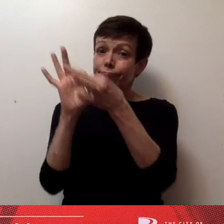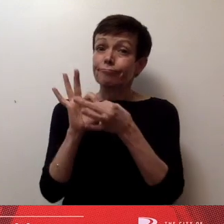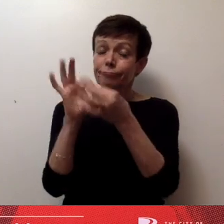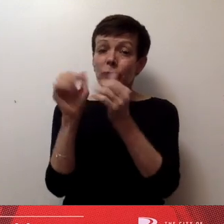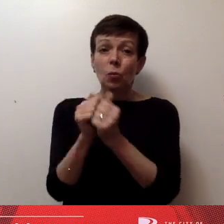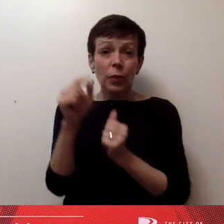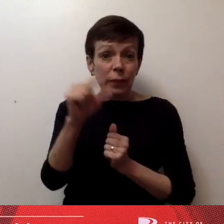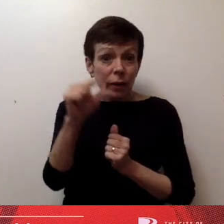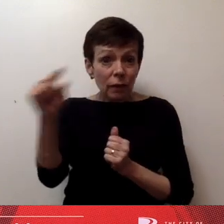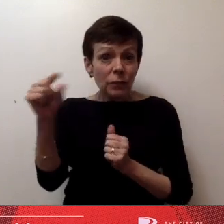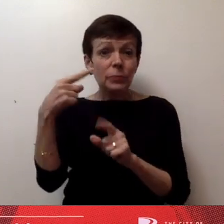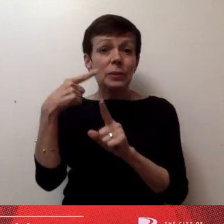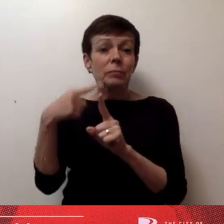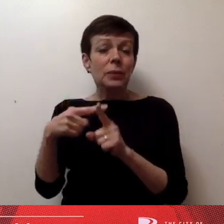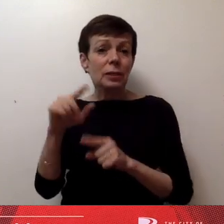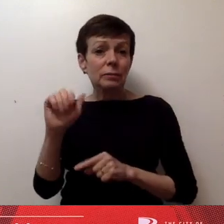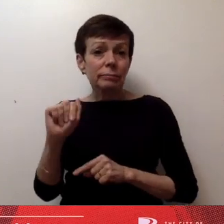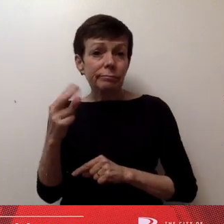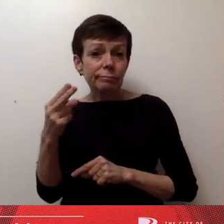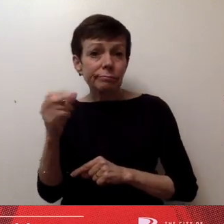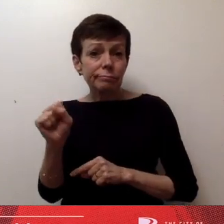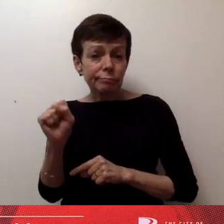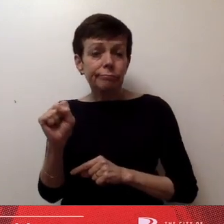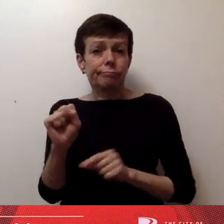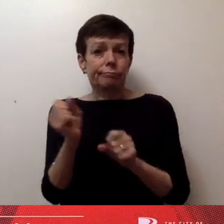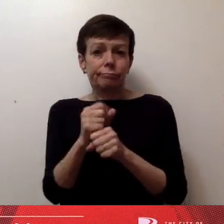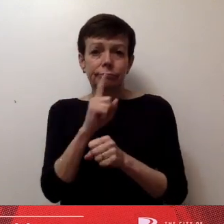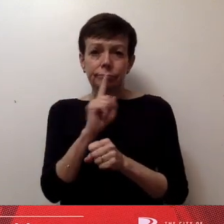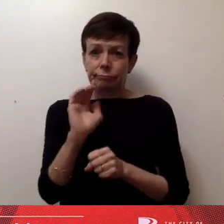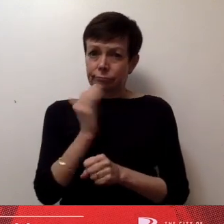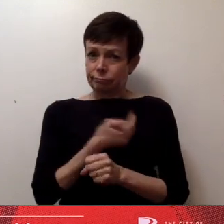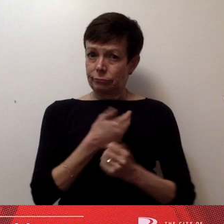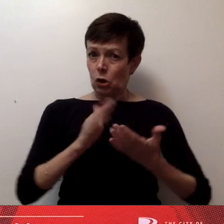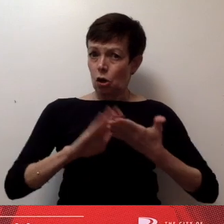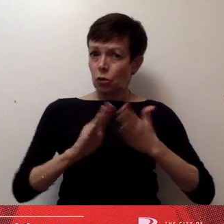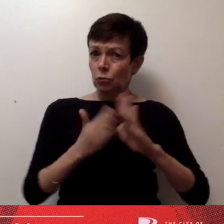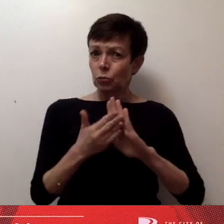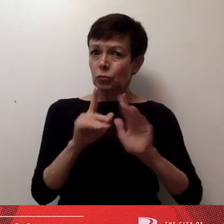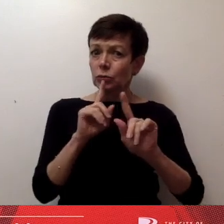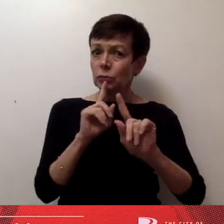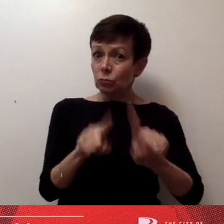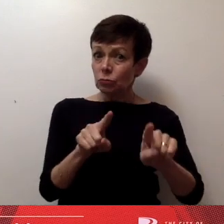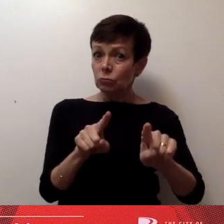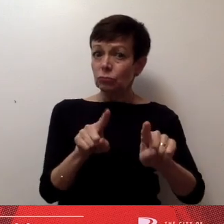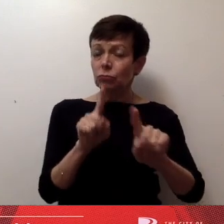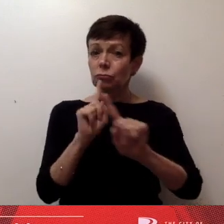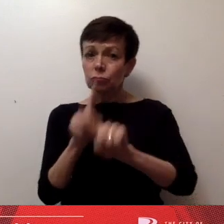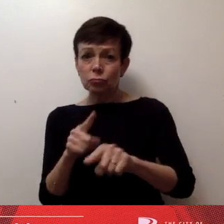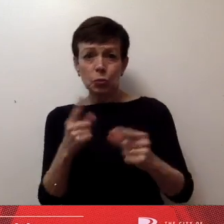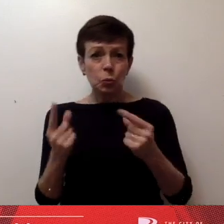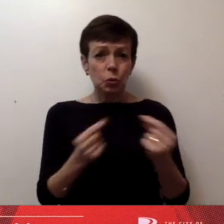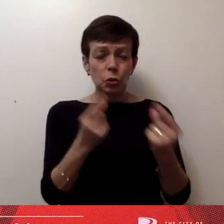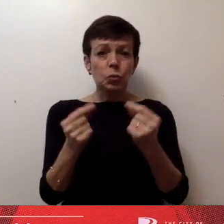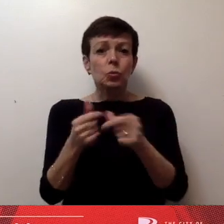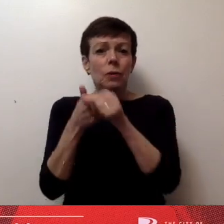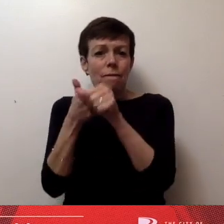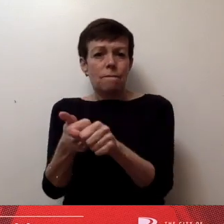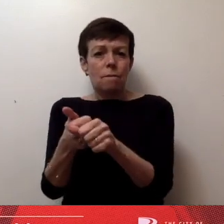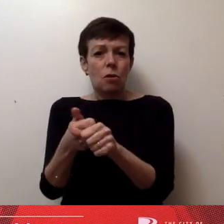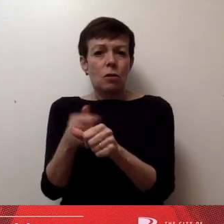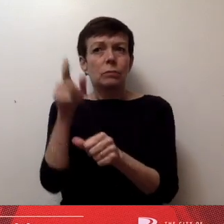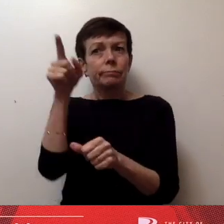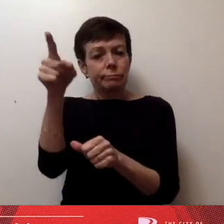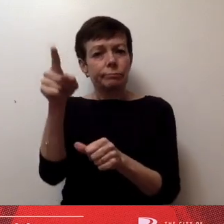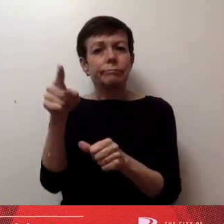Health Services to ensure that our community response is in alignment with the recommendations from Alberta's Chief Medical Officer of